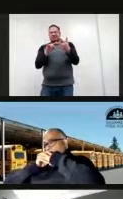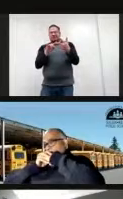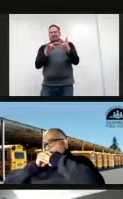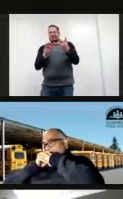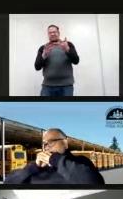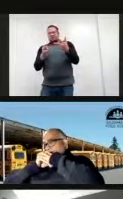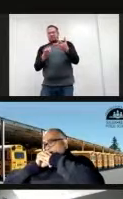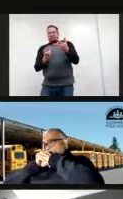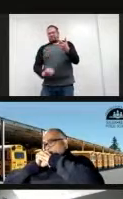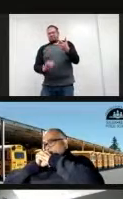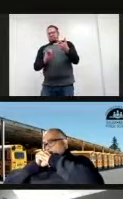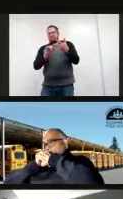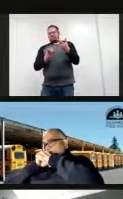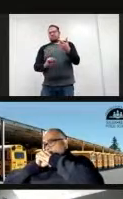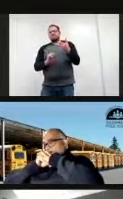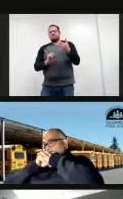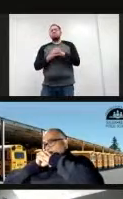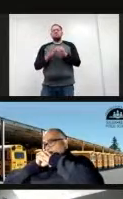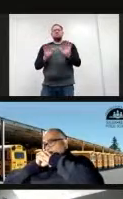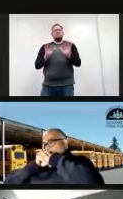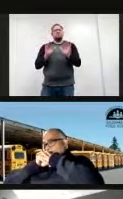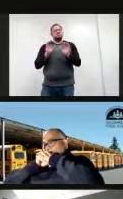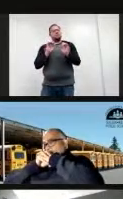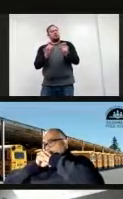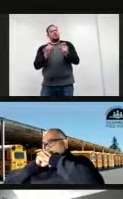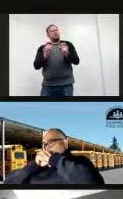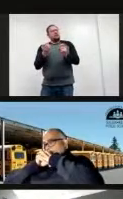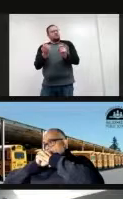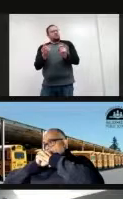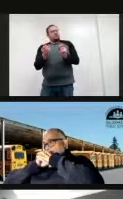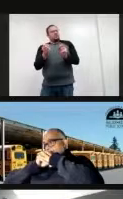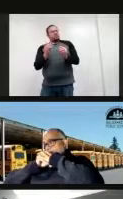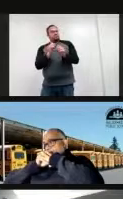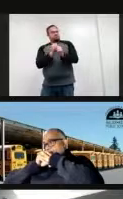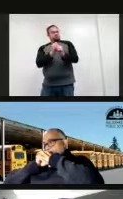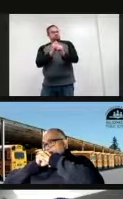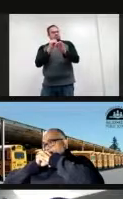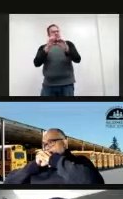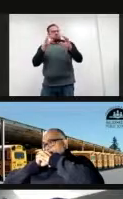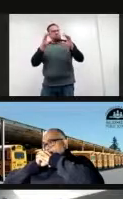this this gives you a little bit of a sort of a zooming in